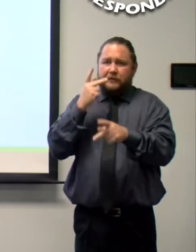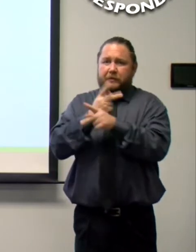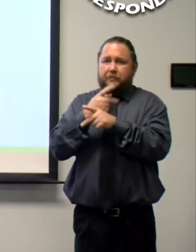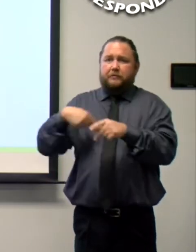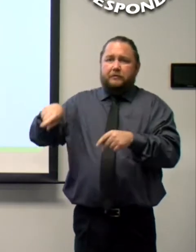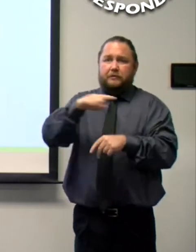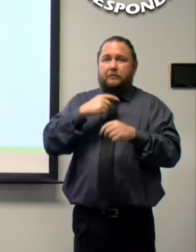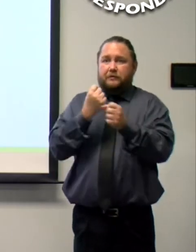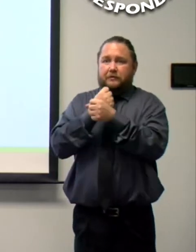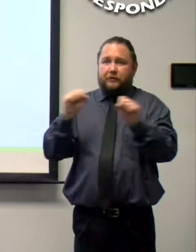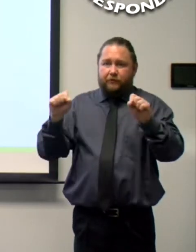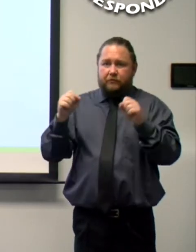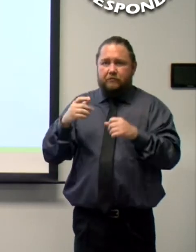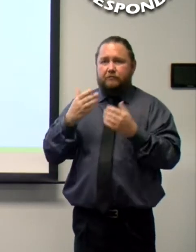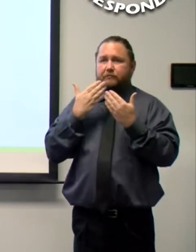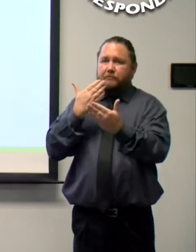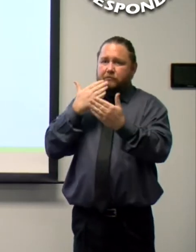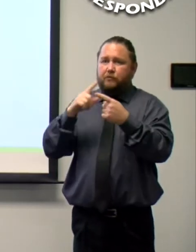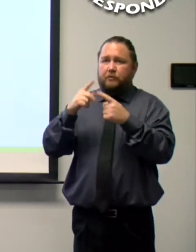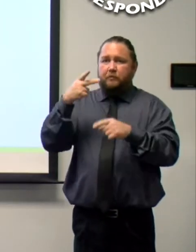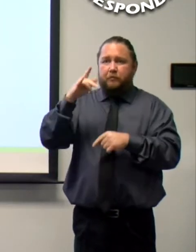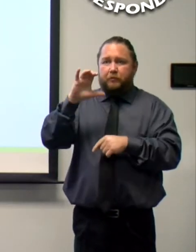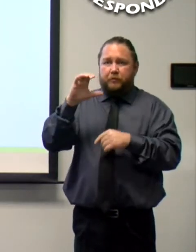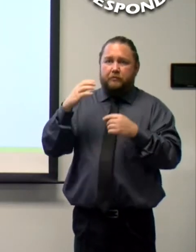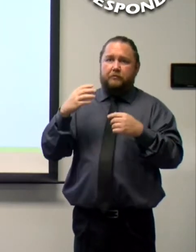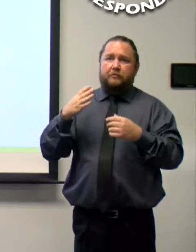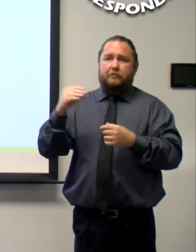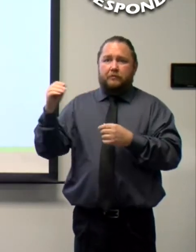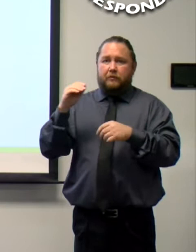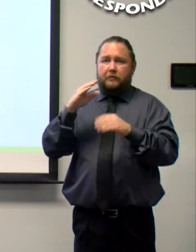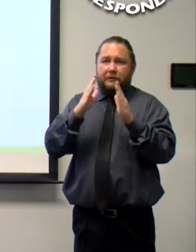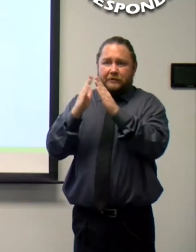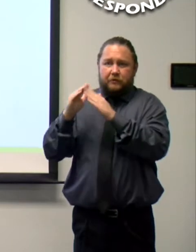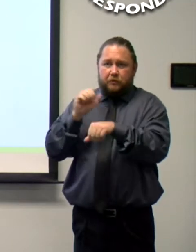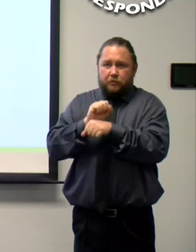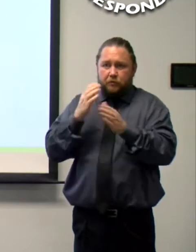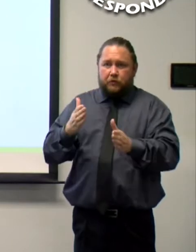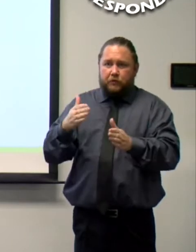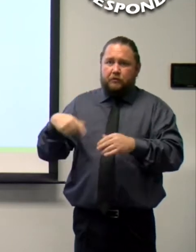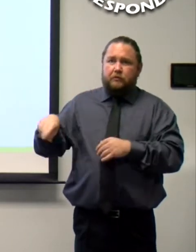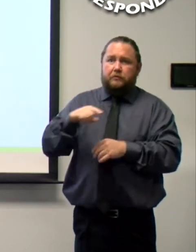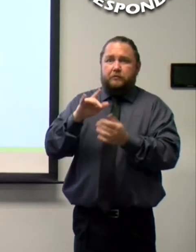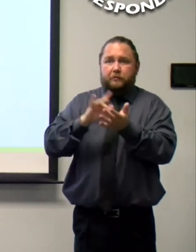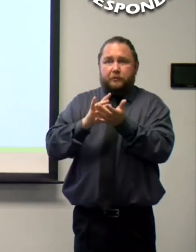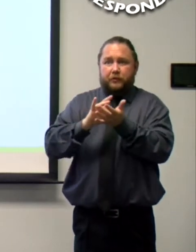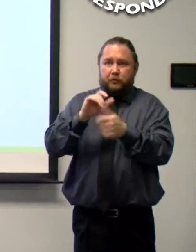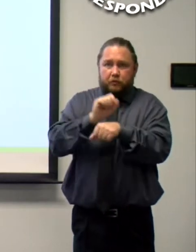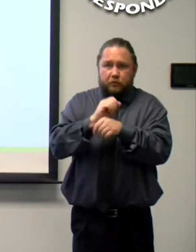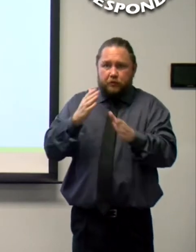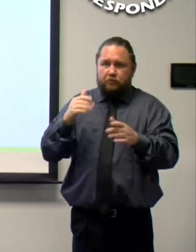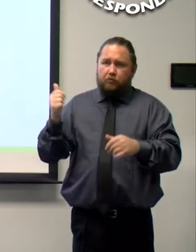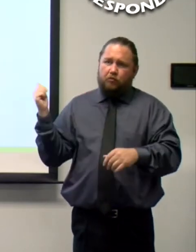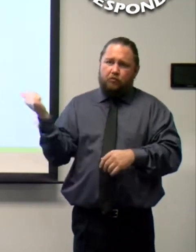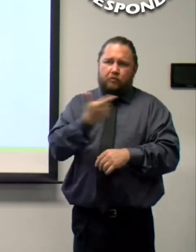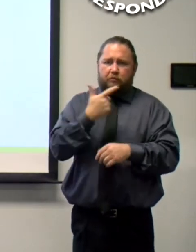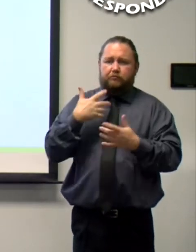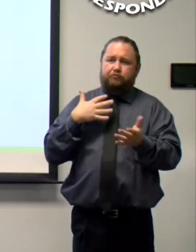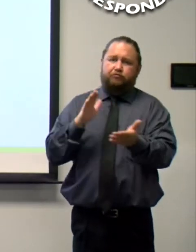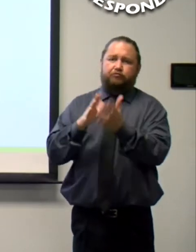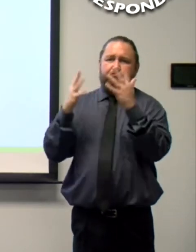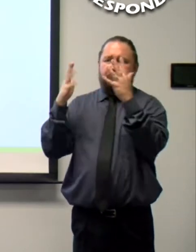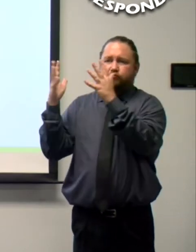workers at the hospitals, medical offices, across the community who are working so hard on behalf of all